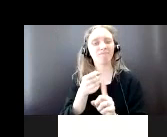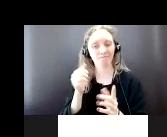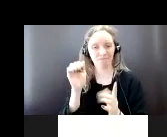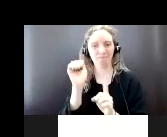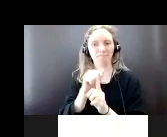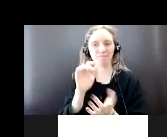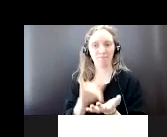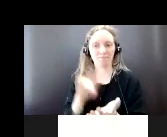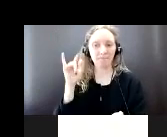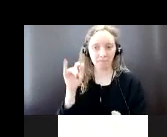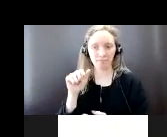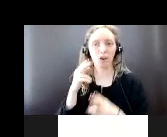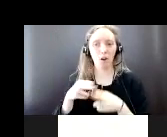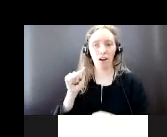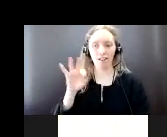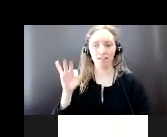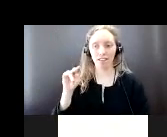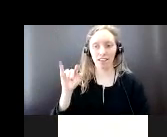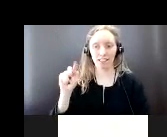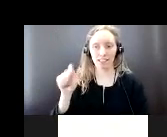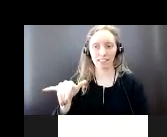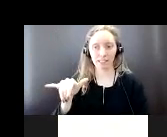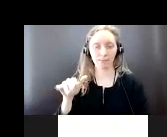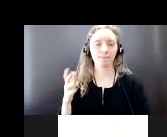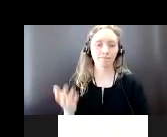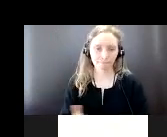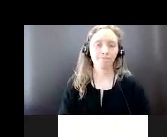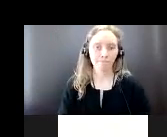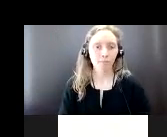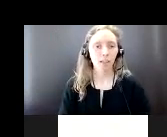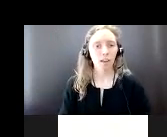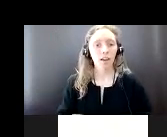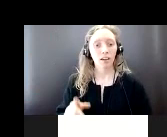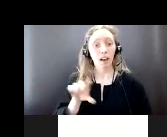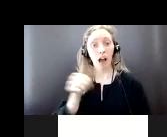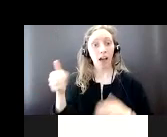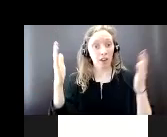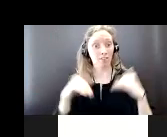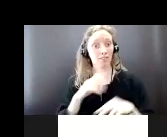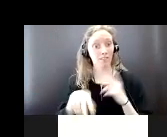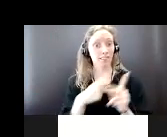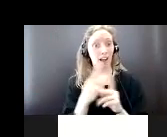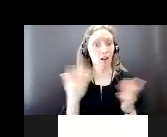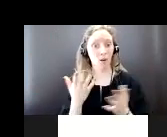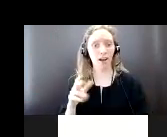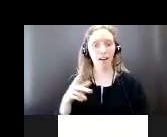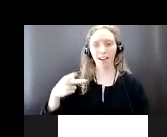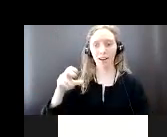Then there's the Ponzi scheme. And you may be even familiar with the Ponzi scheme. So how does the Ponzi scheme